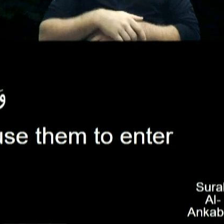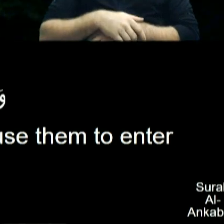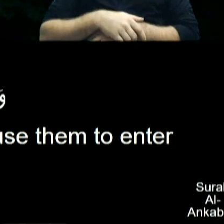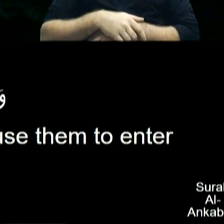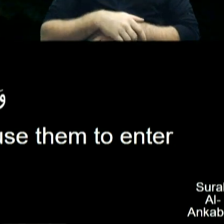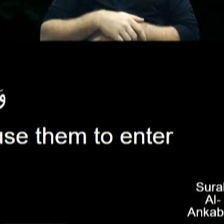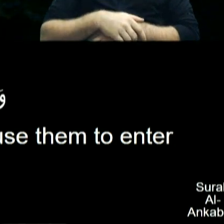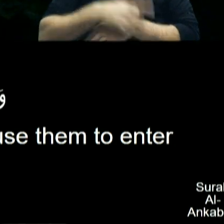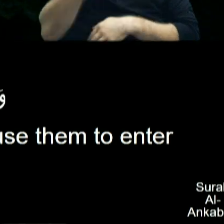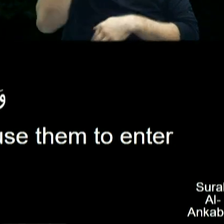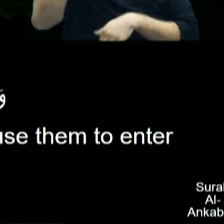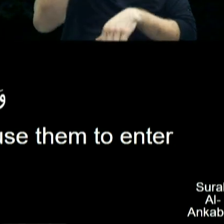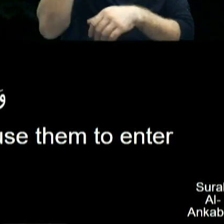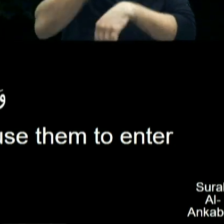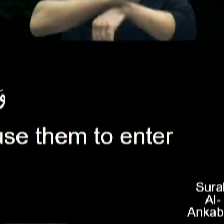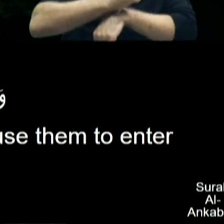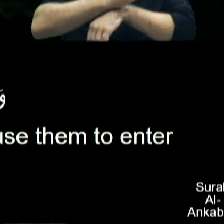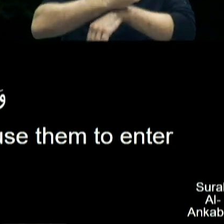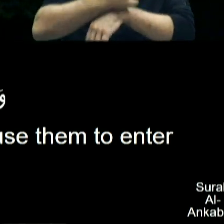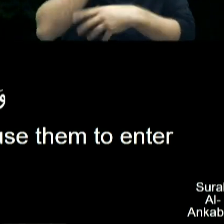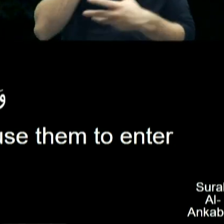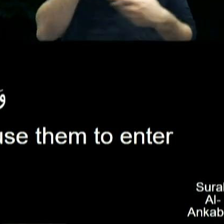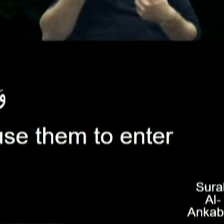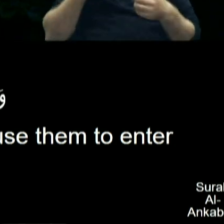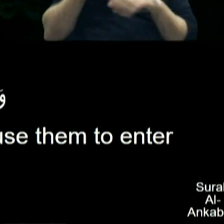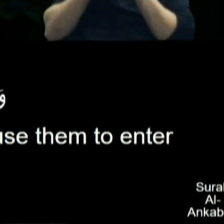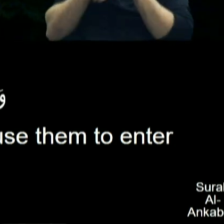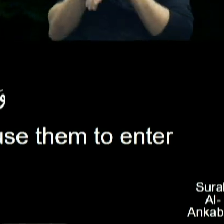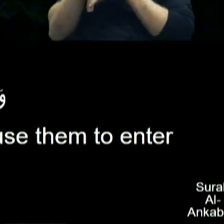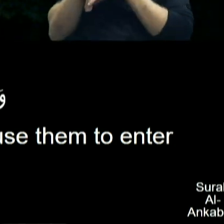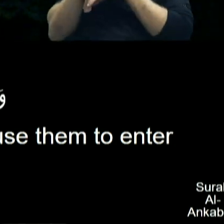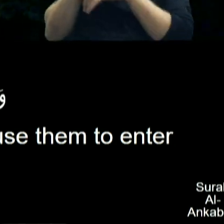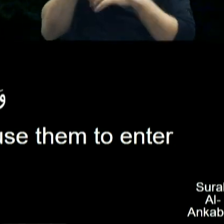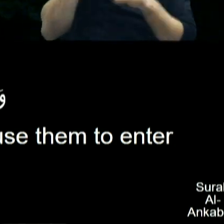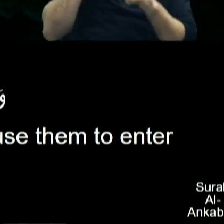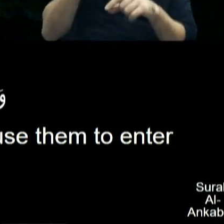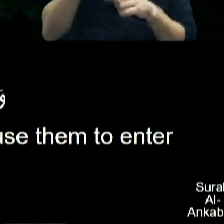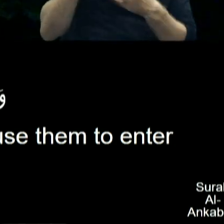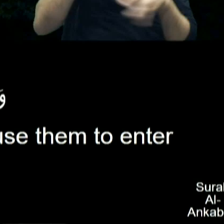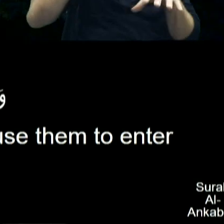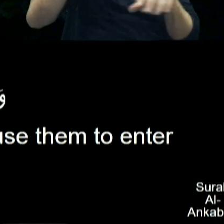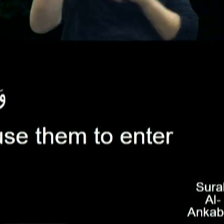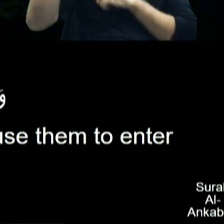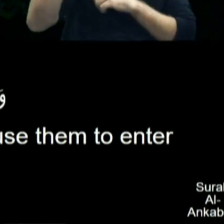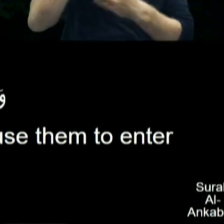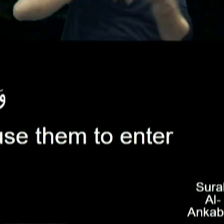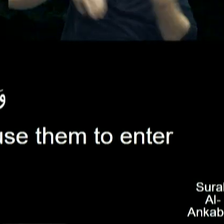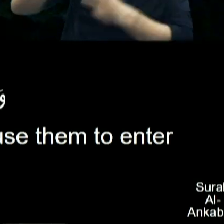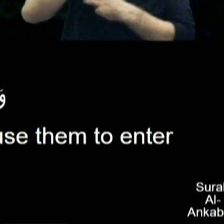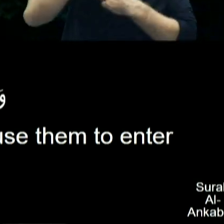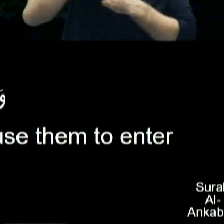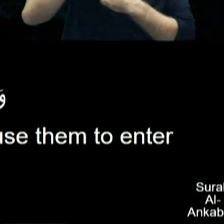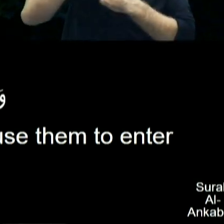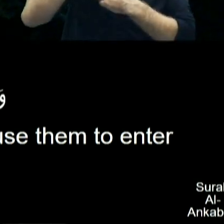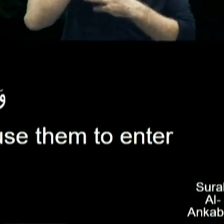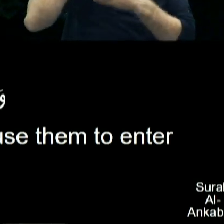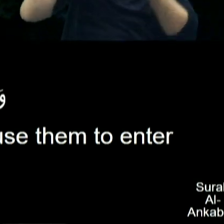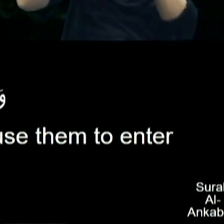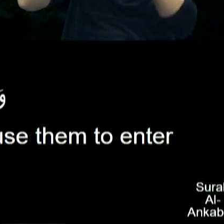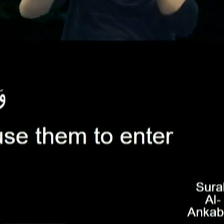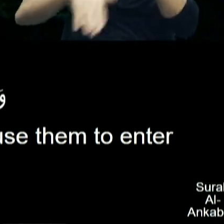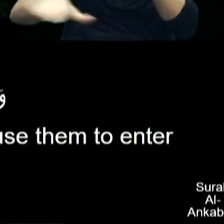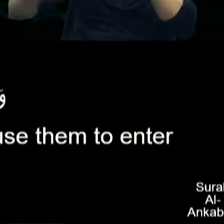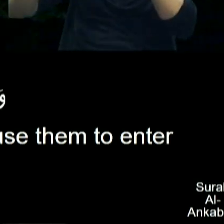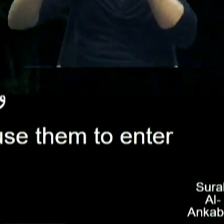When they were banished from Mecca and placed inside the valley of Abu Talib, where, of course, as you know, the resources